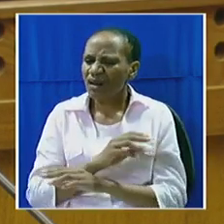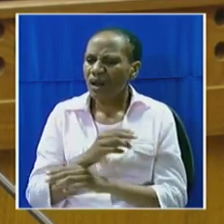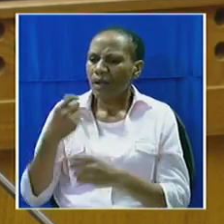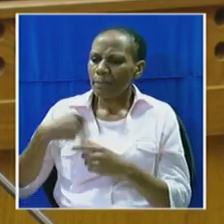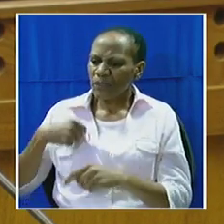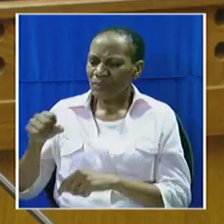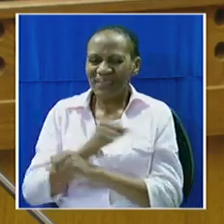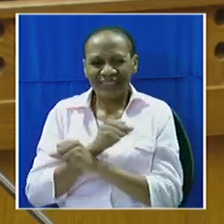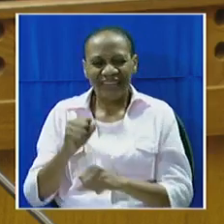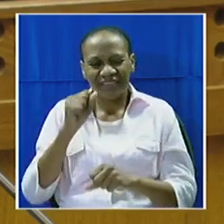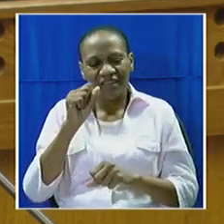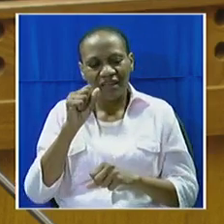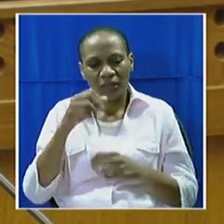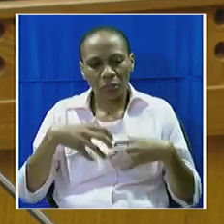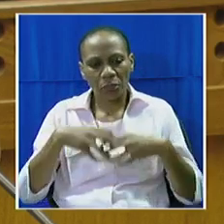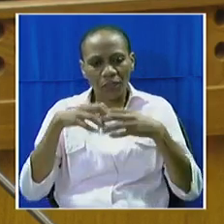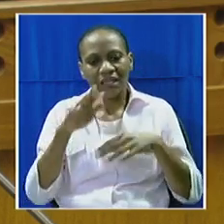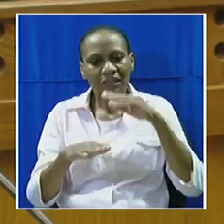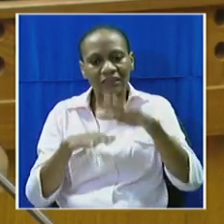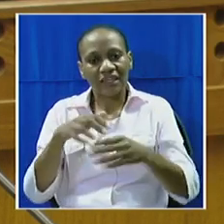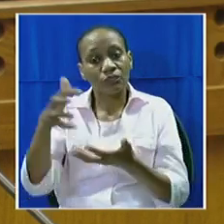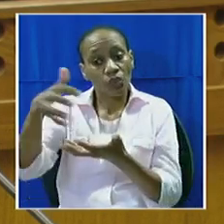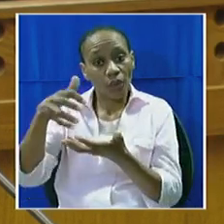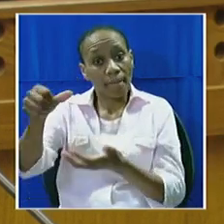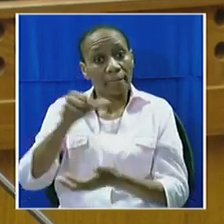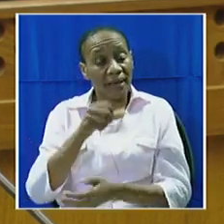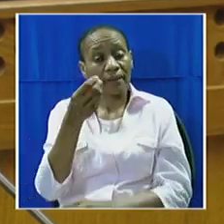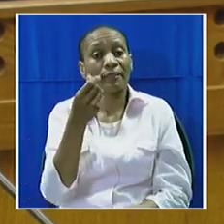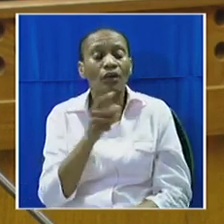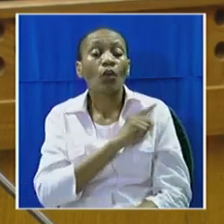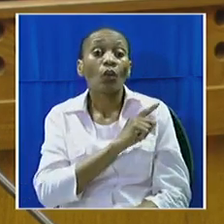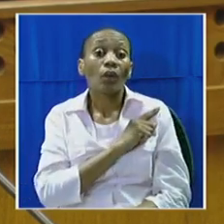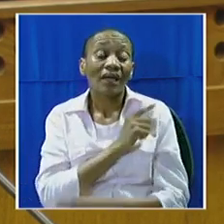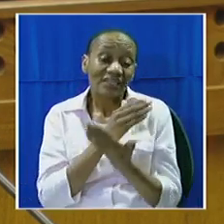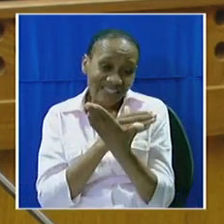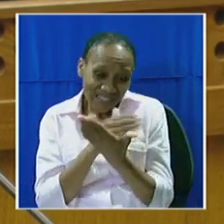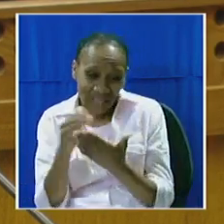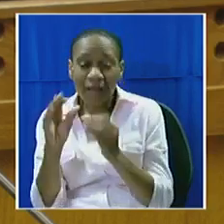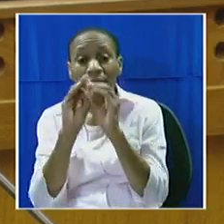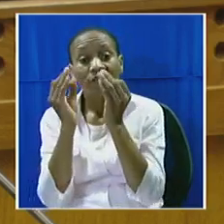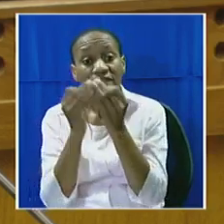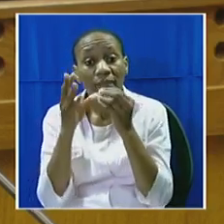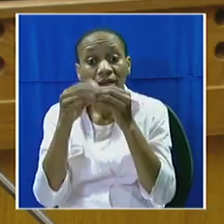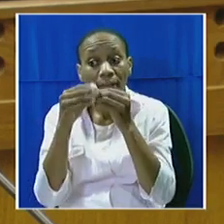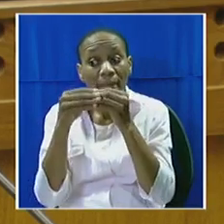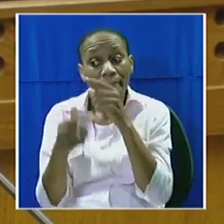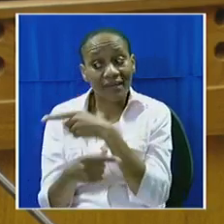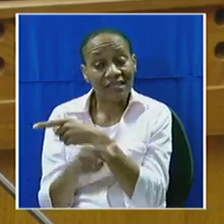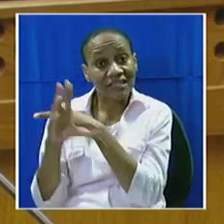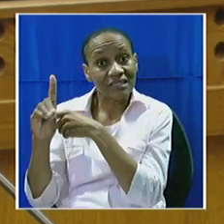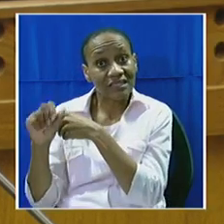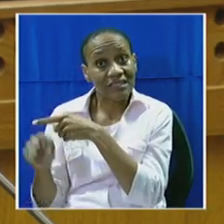to prevent these irregular expenditure, precisely because some family members of the City of Cape